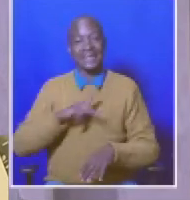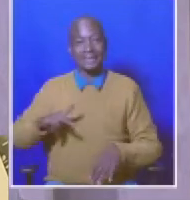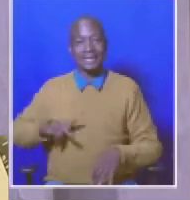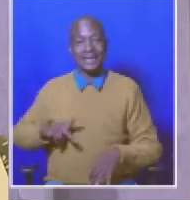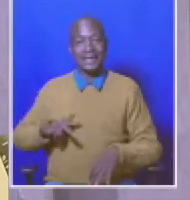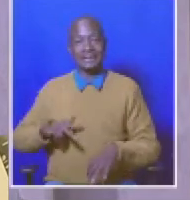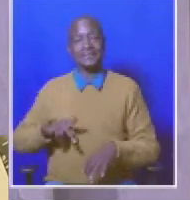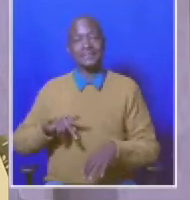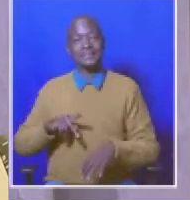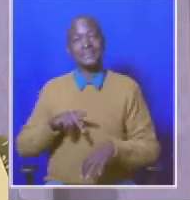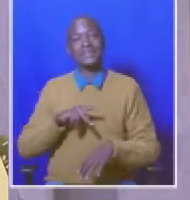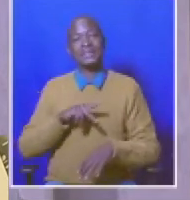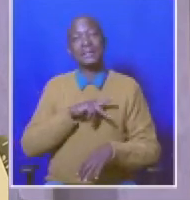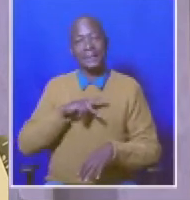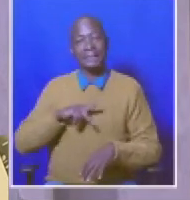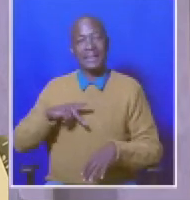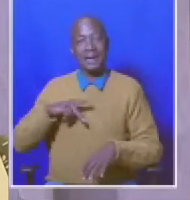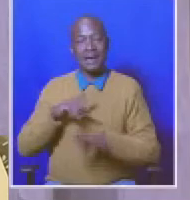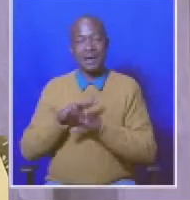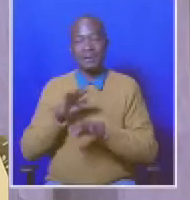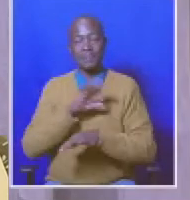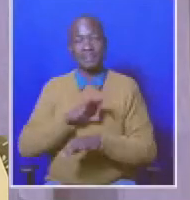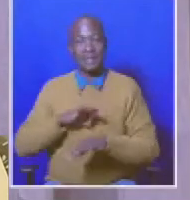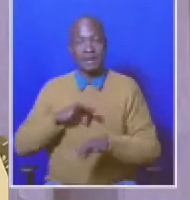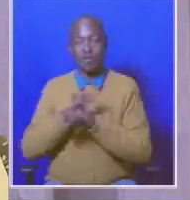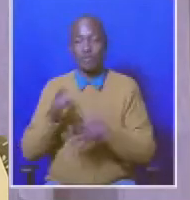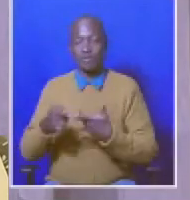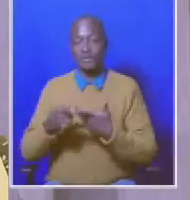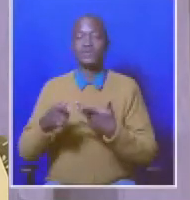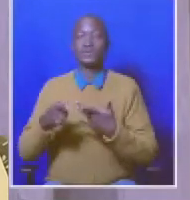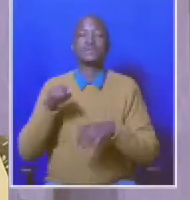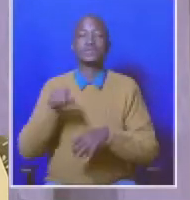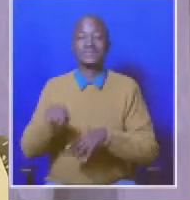intervene, as I said in my reply,